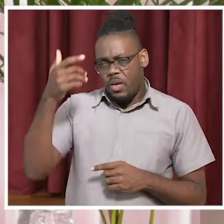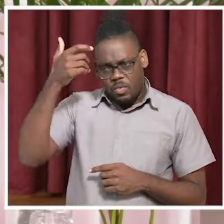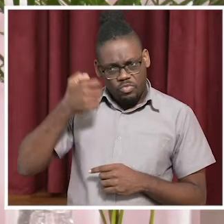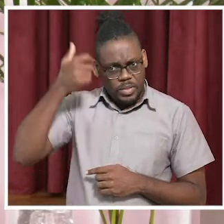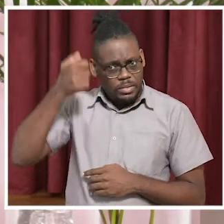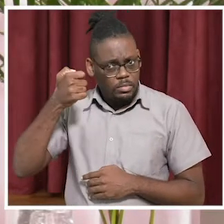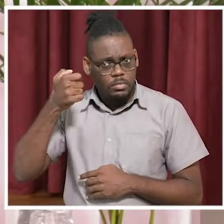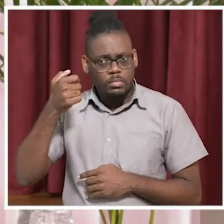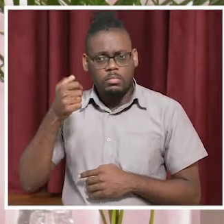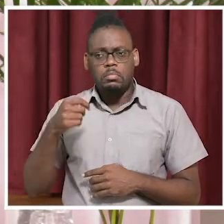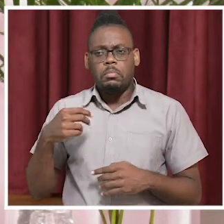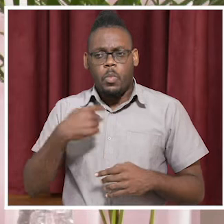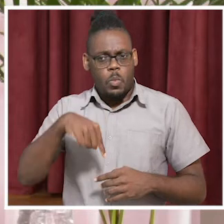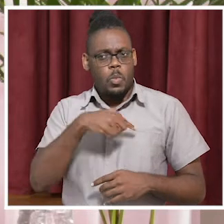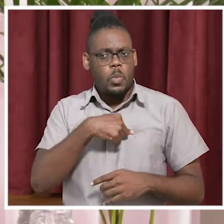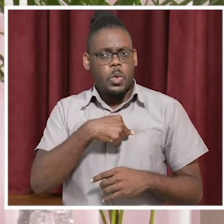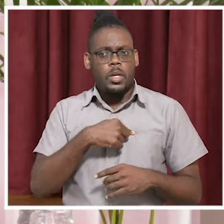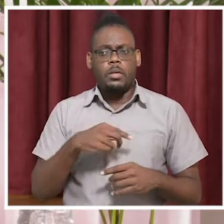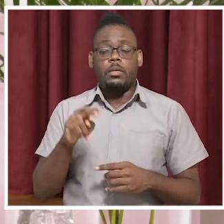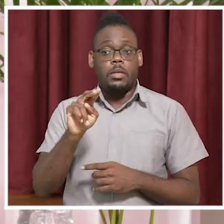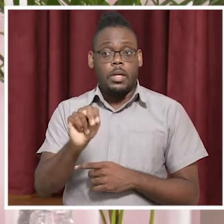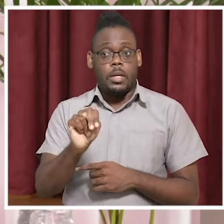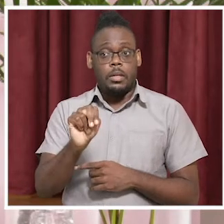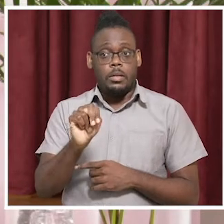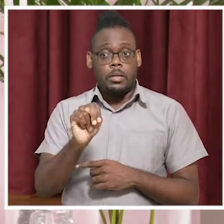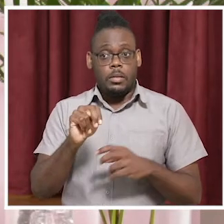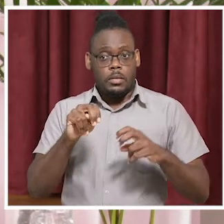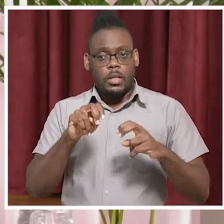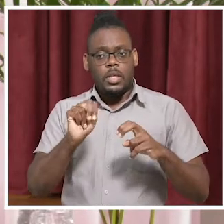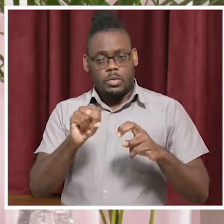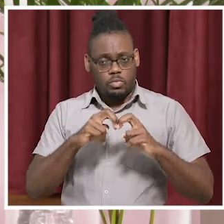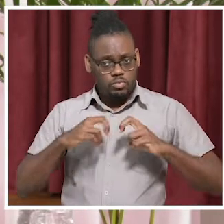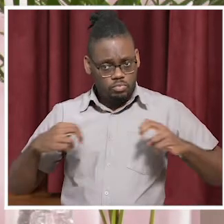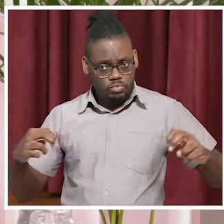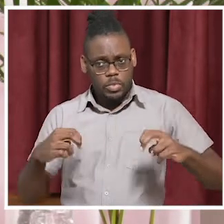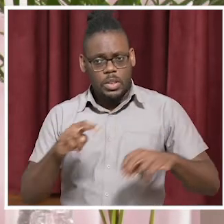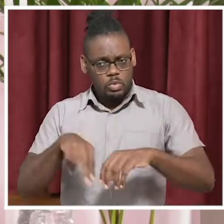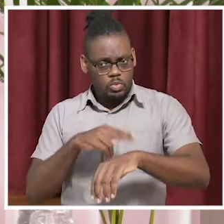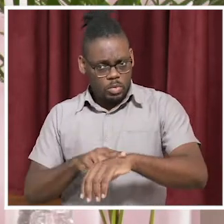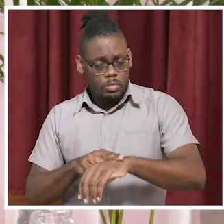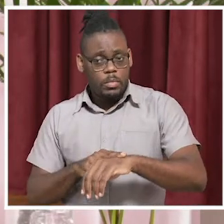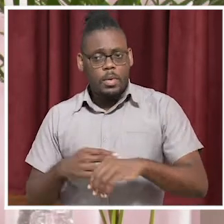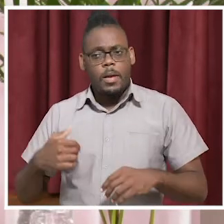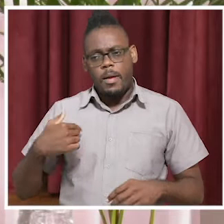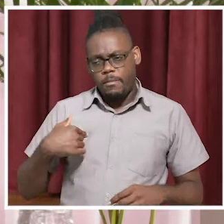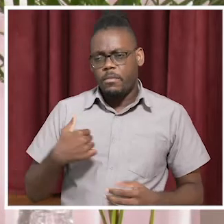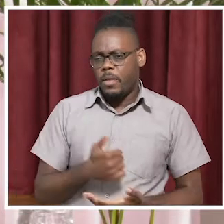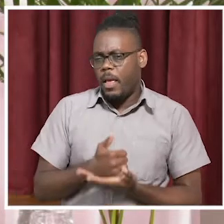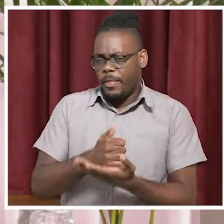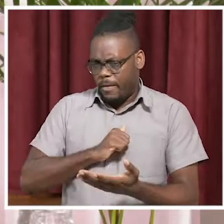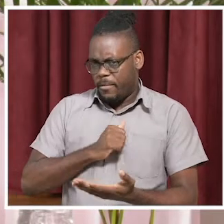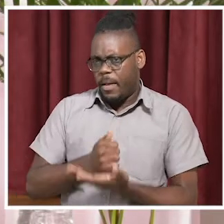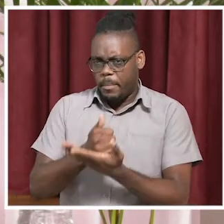individuals who are from a particular category of individuals. Right. So we have the elderly,